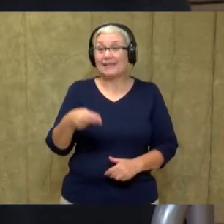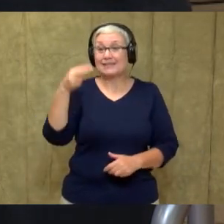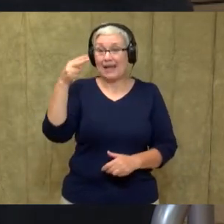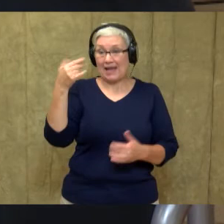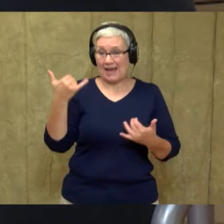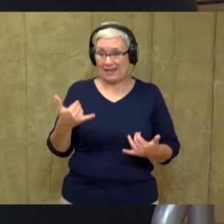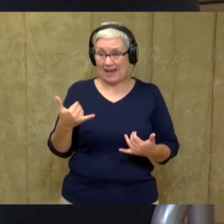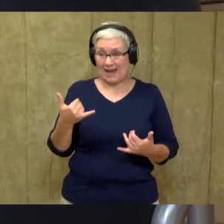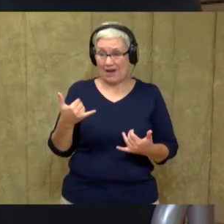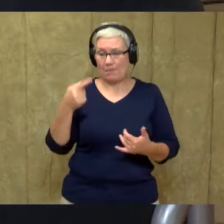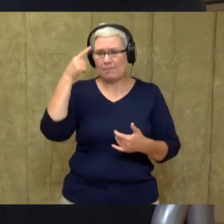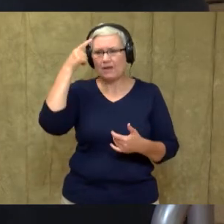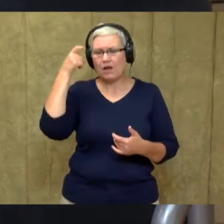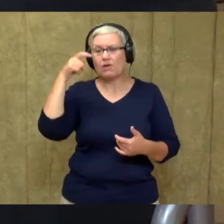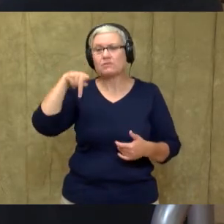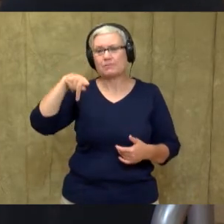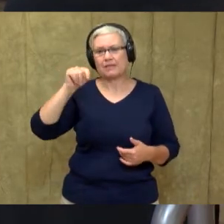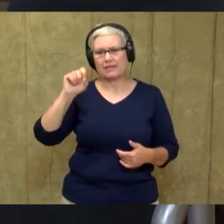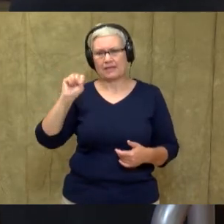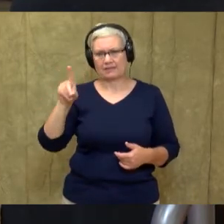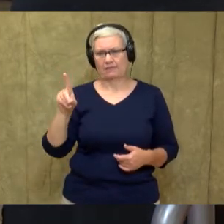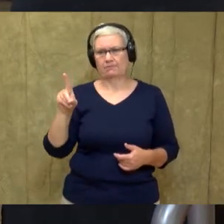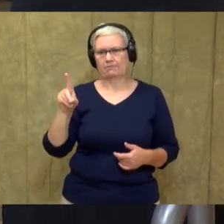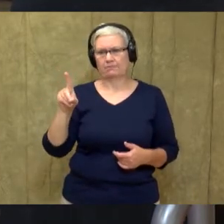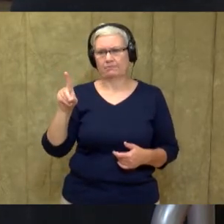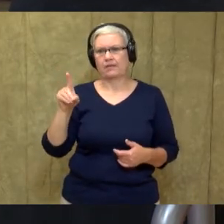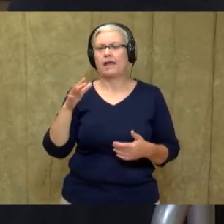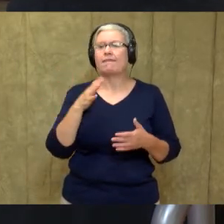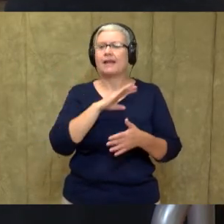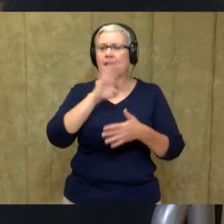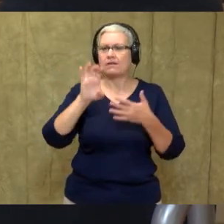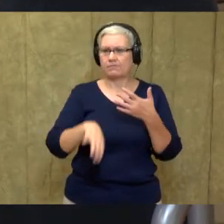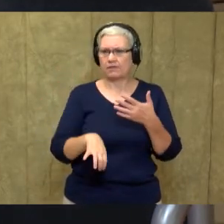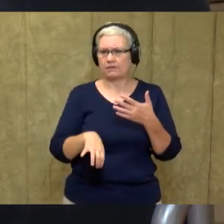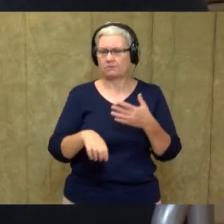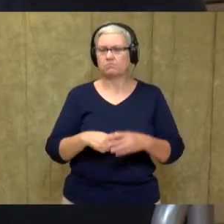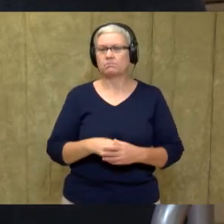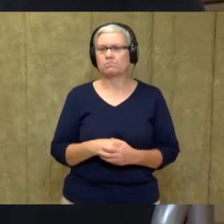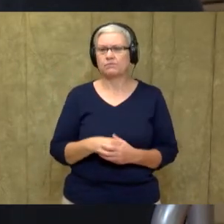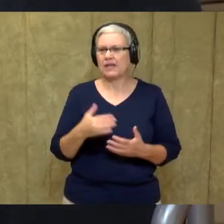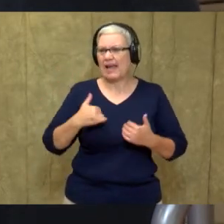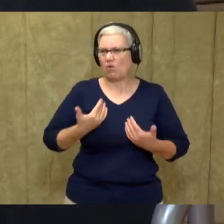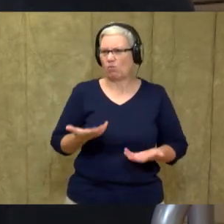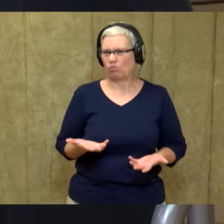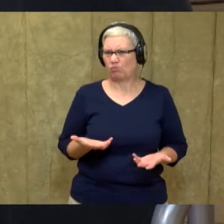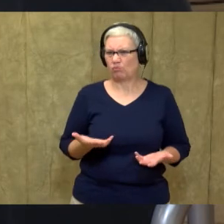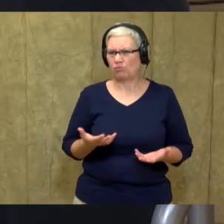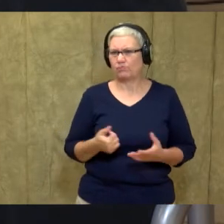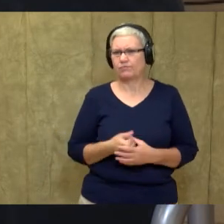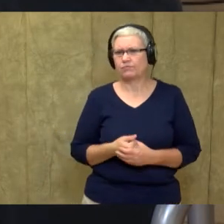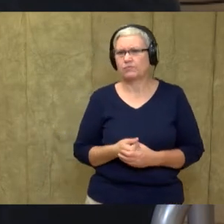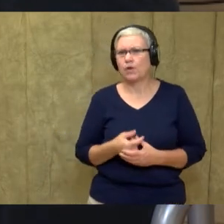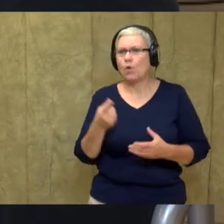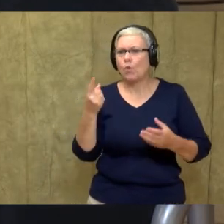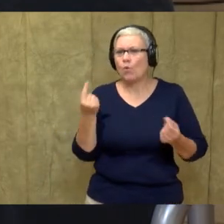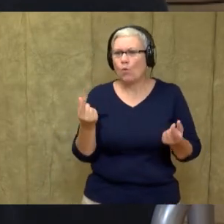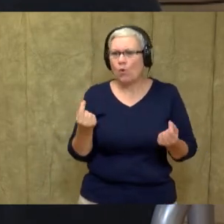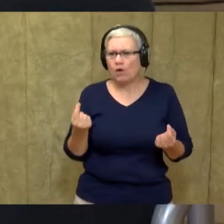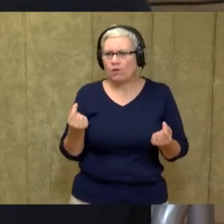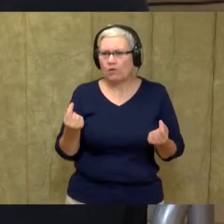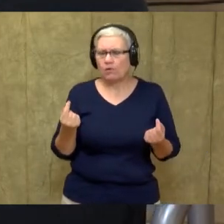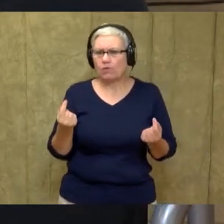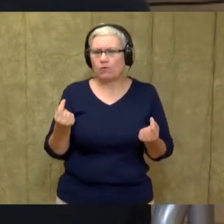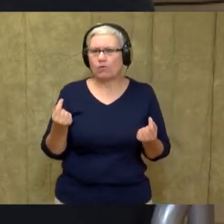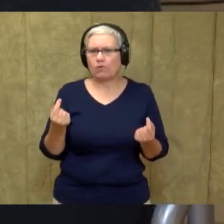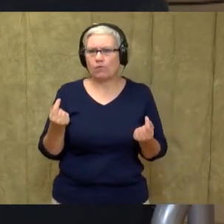from PTSD. And then look at how he concludes, okay? What does he do? And